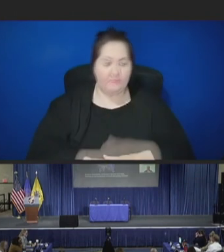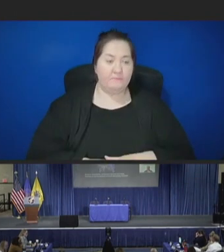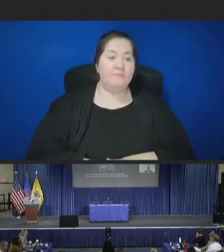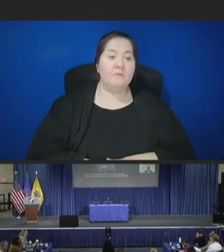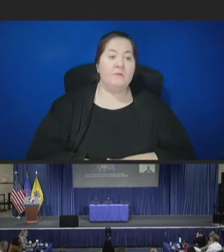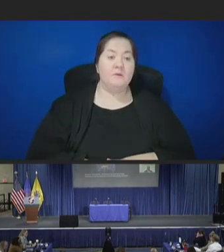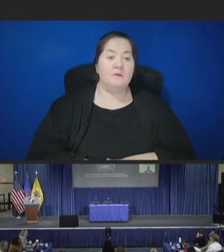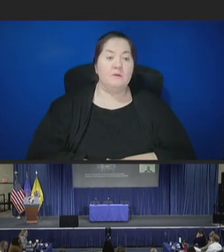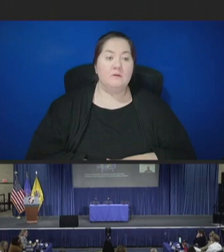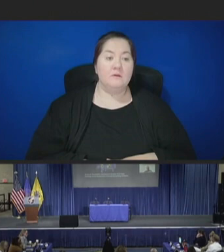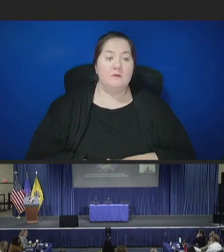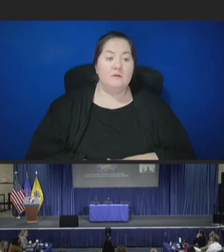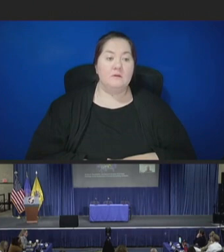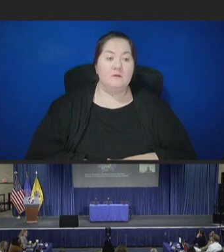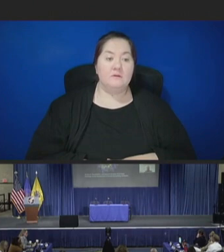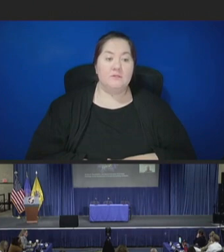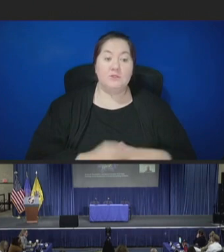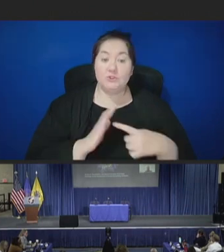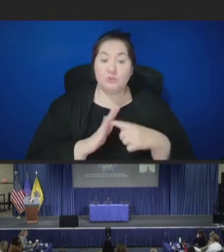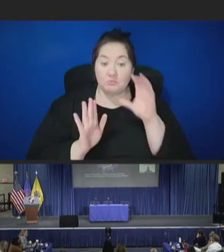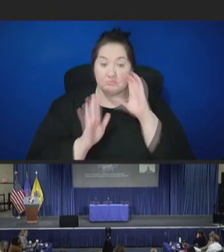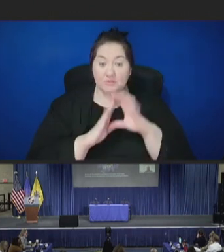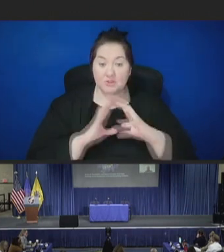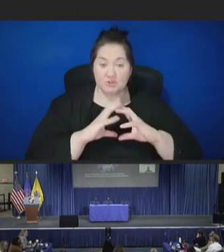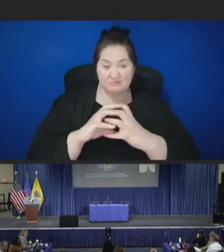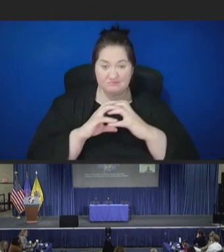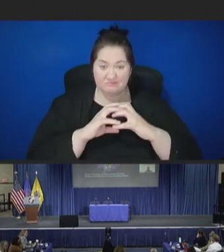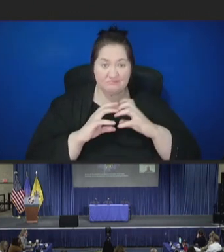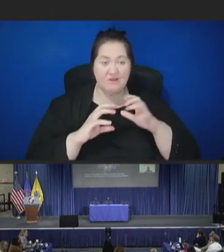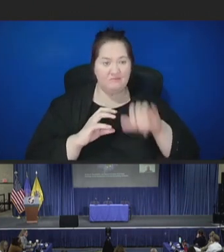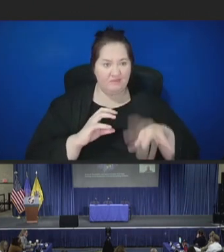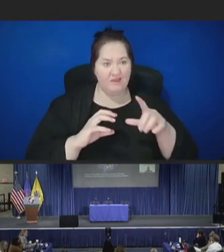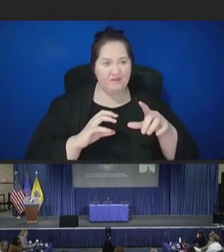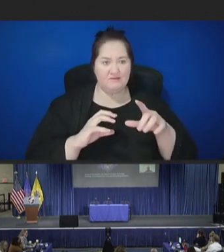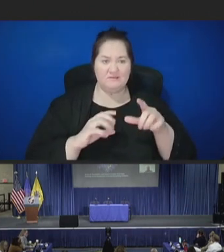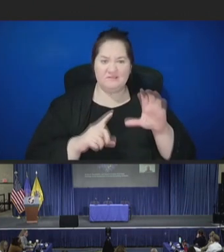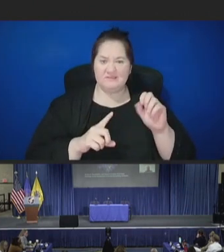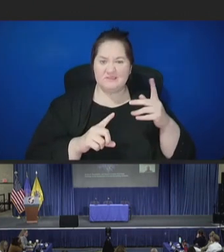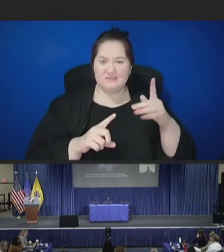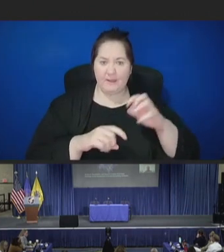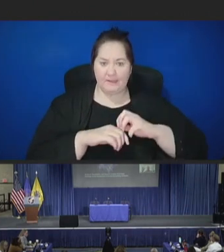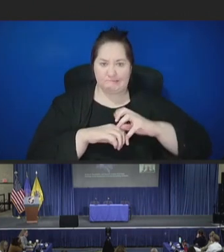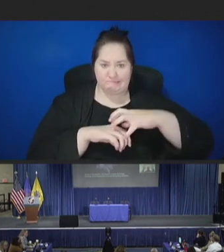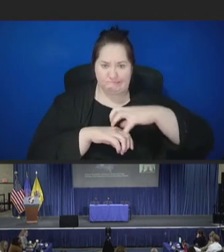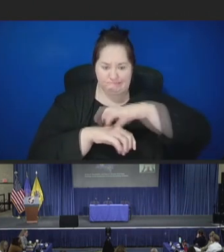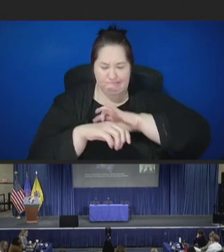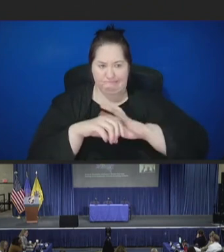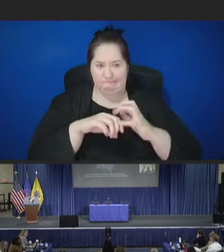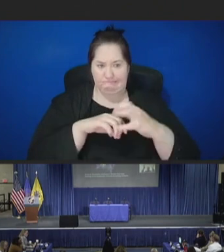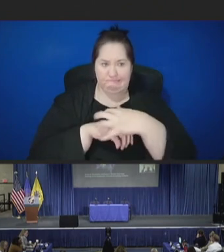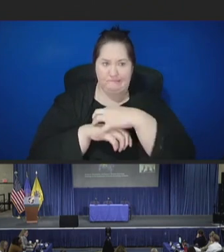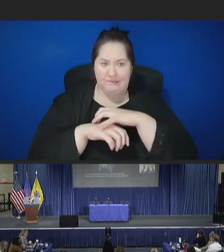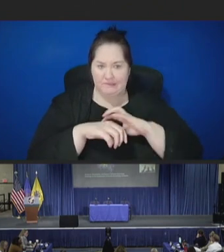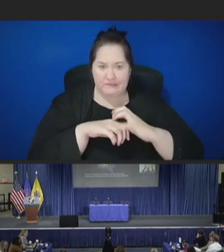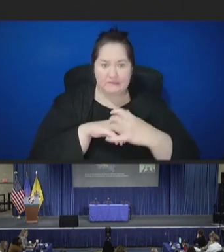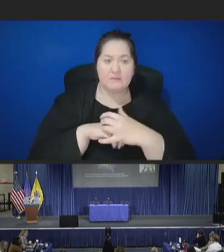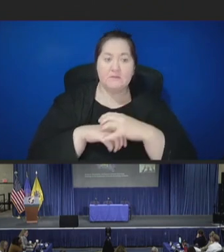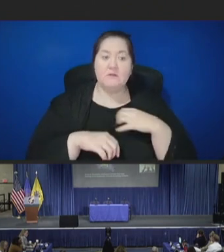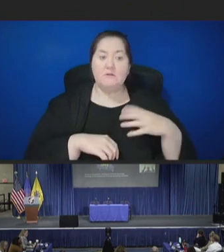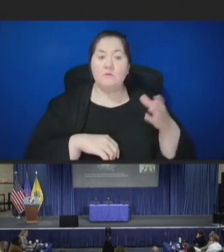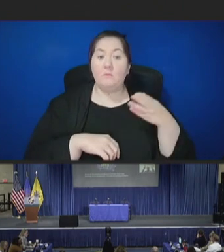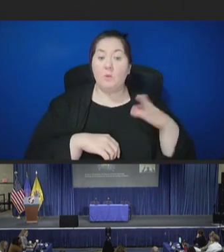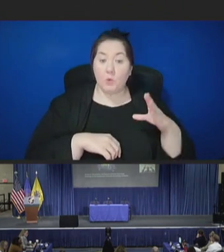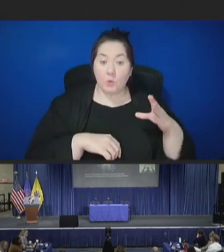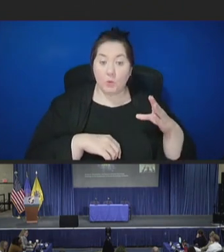So Jim showed some images of the spike. This is a video of the spike with glycans. The blue structures